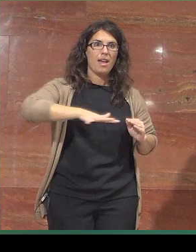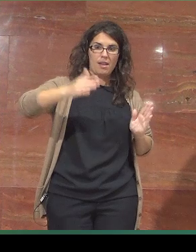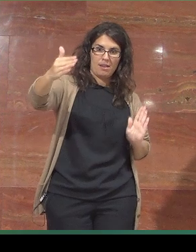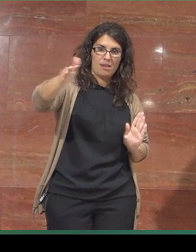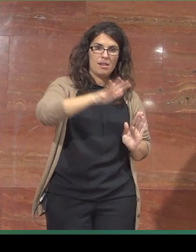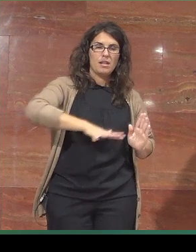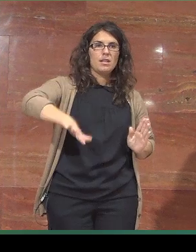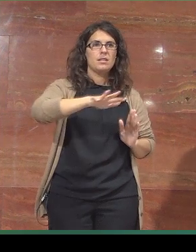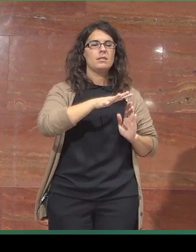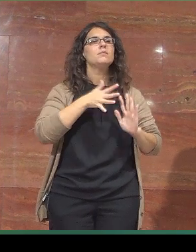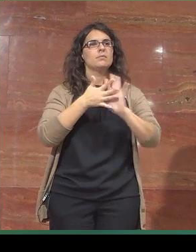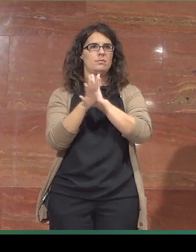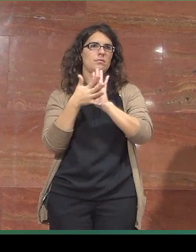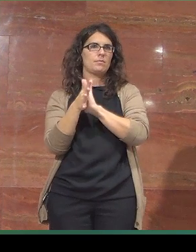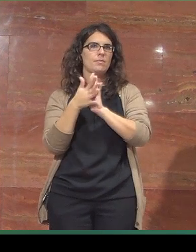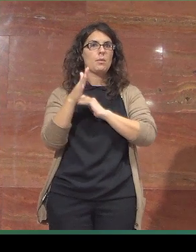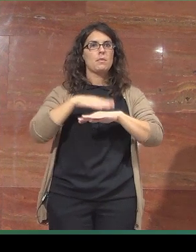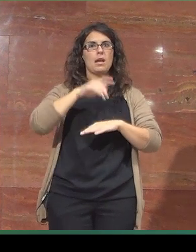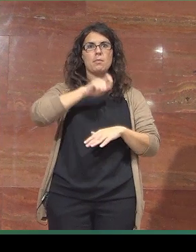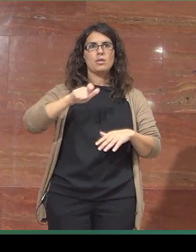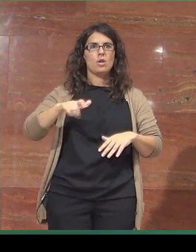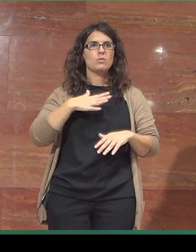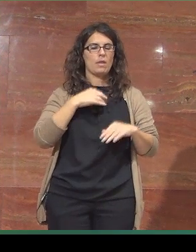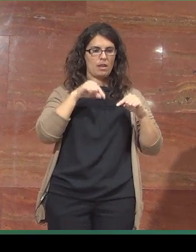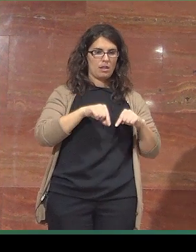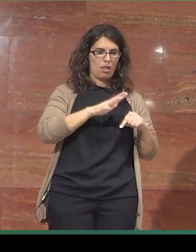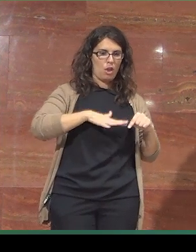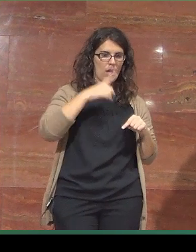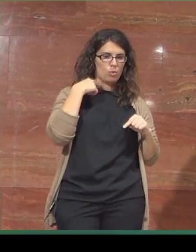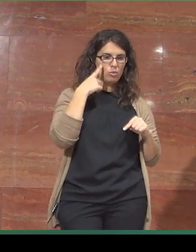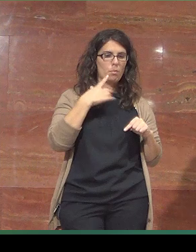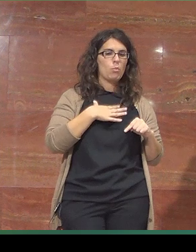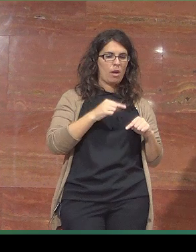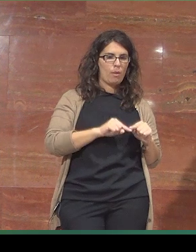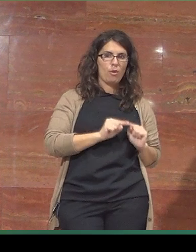people the confidence to get lost, to explore.